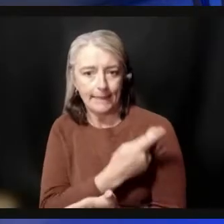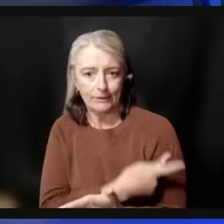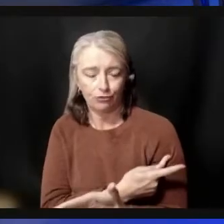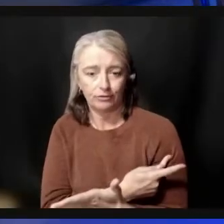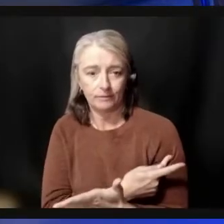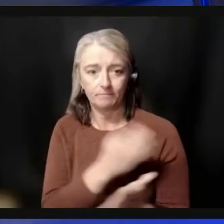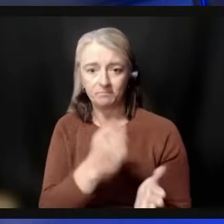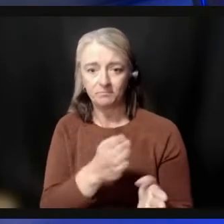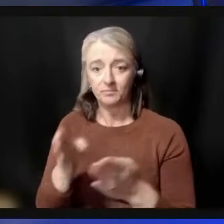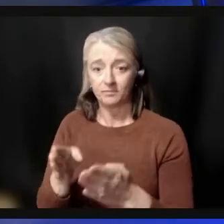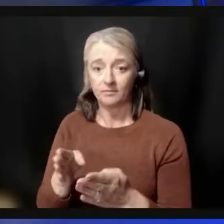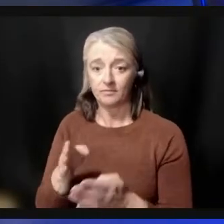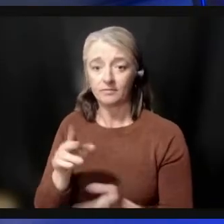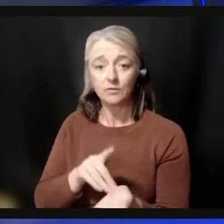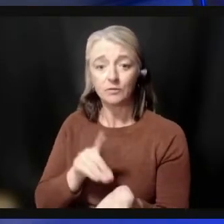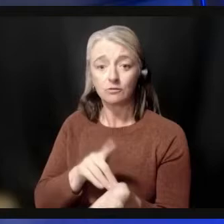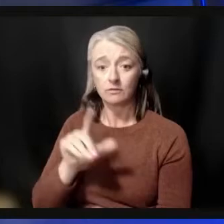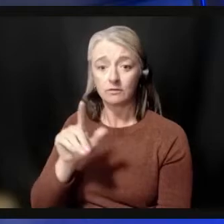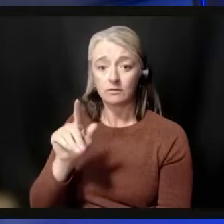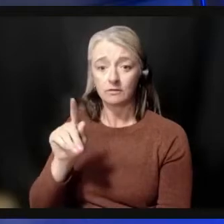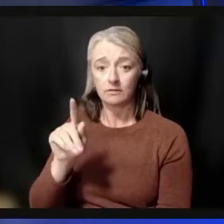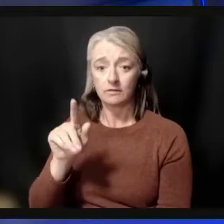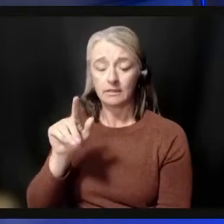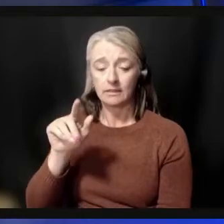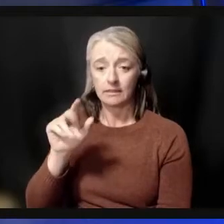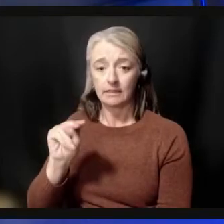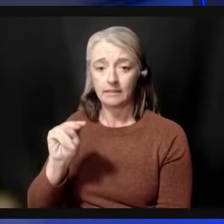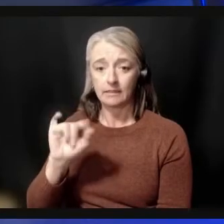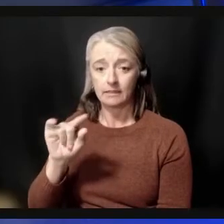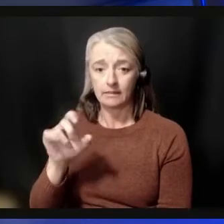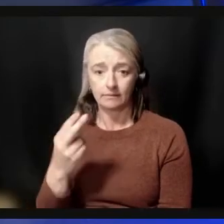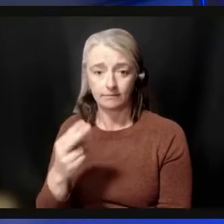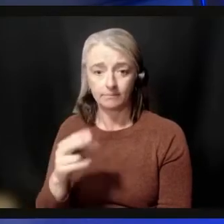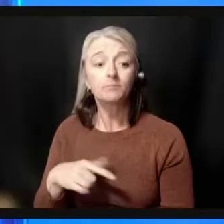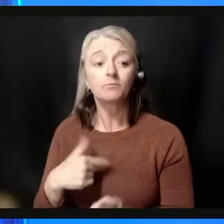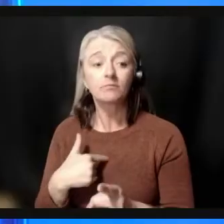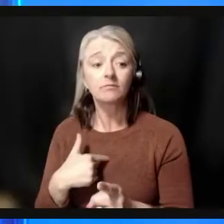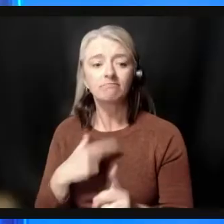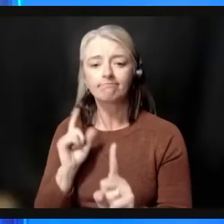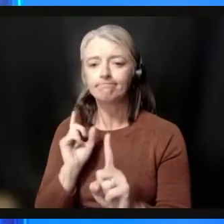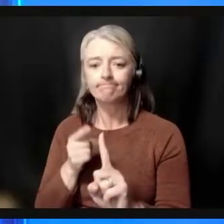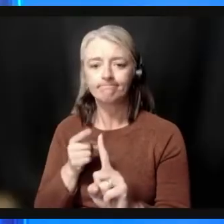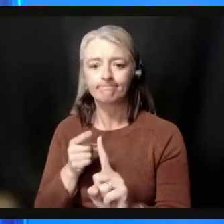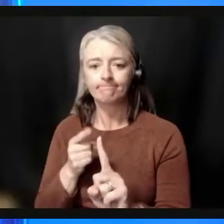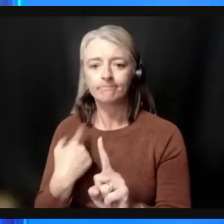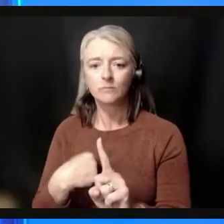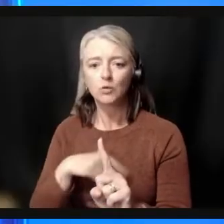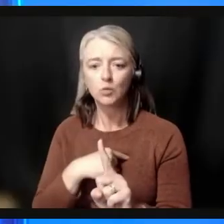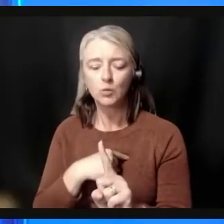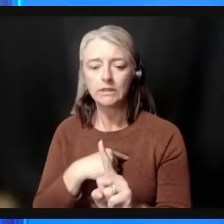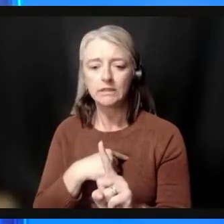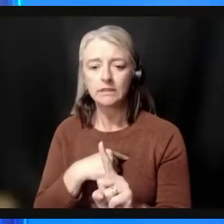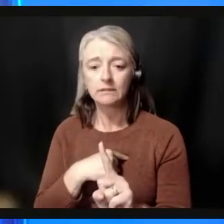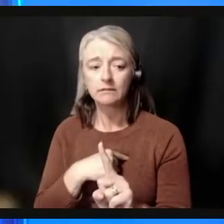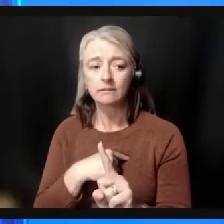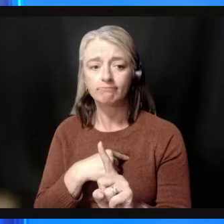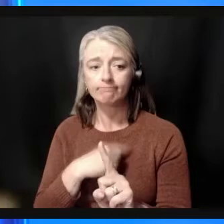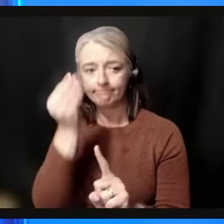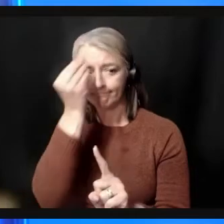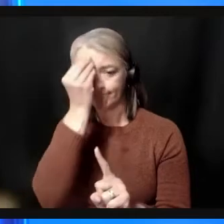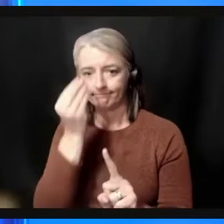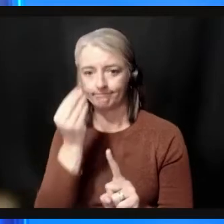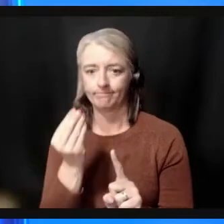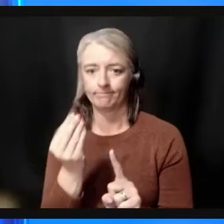Nye to complete, telling a little more about the story. Yeah, I think the key is we're trying to put the information that's needed in the